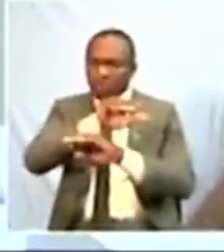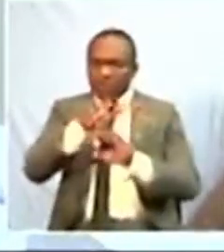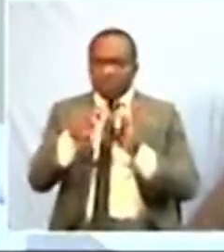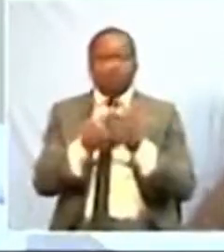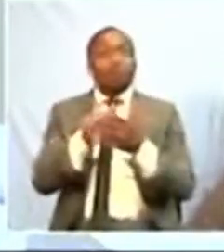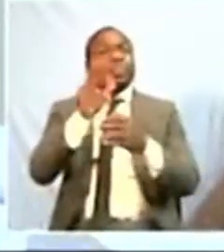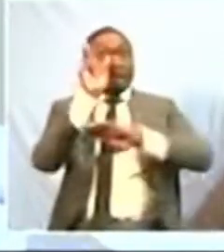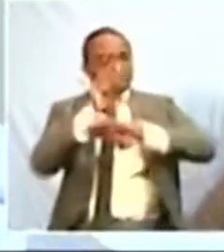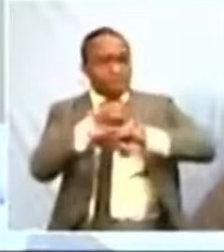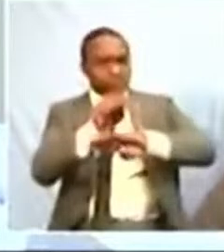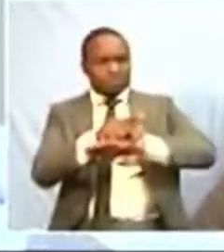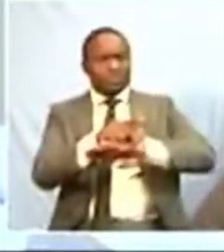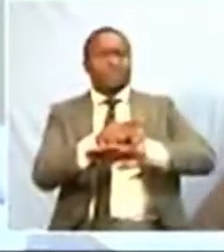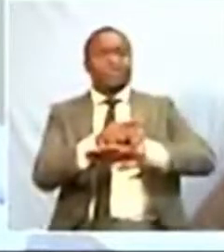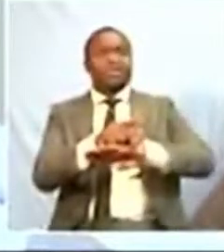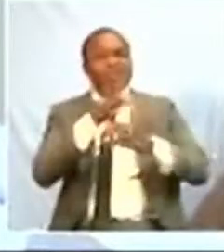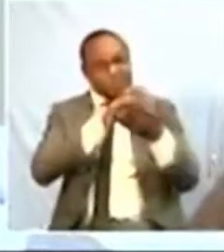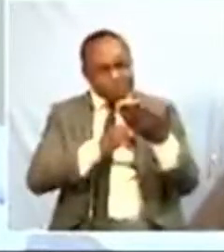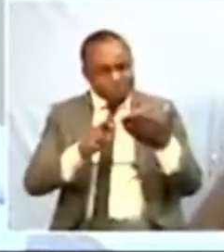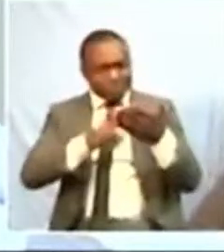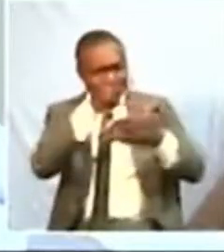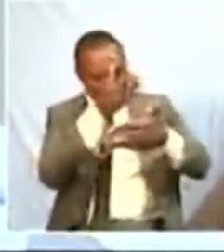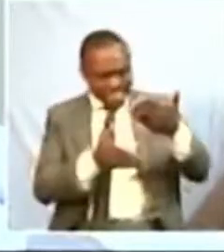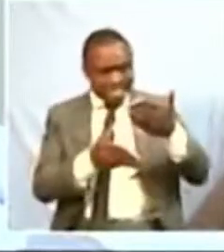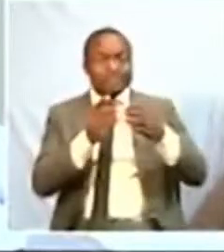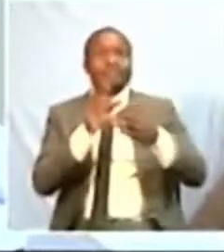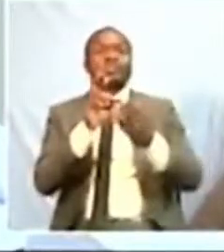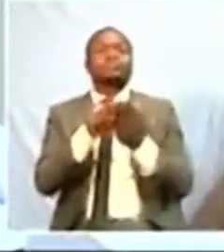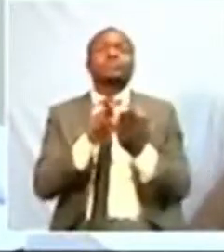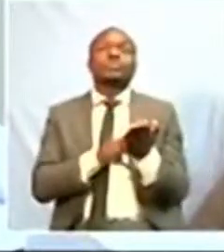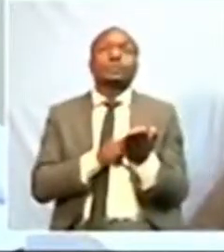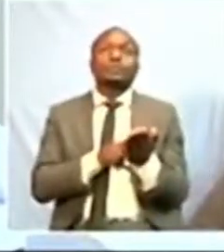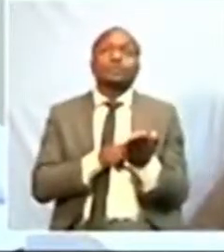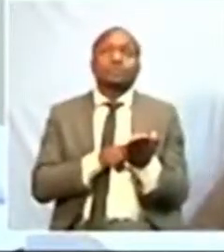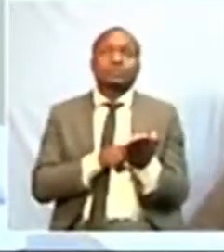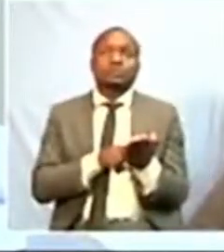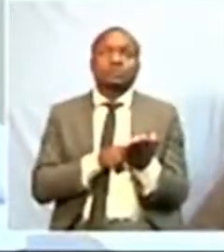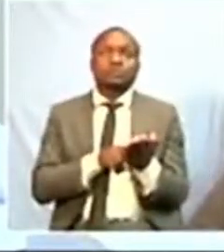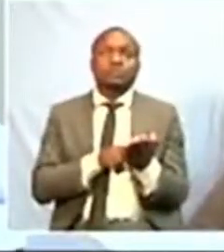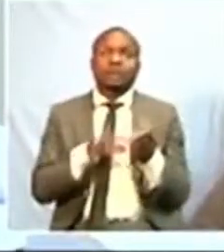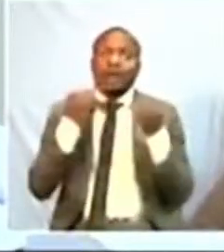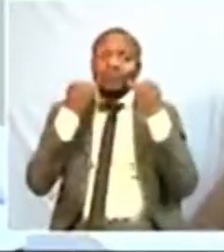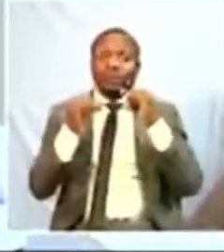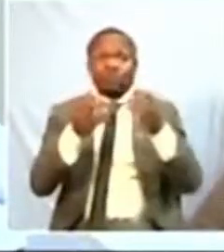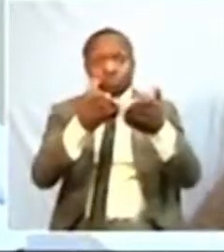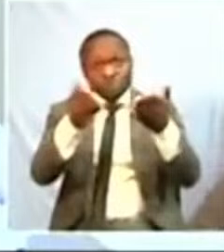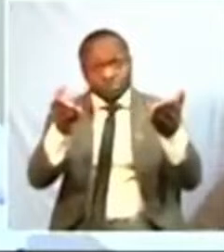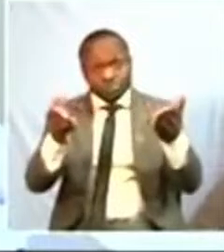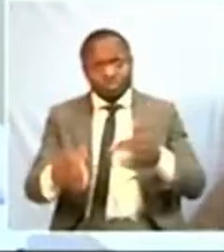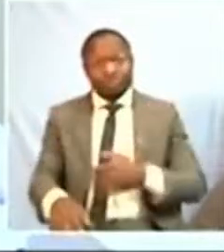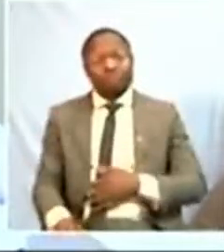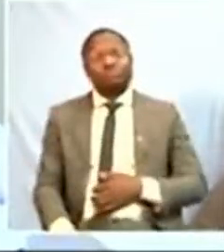the projects. We have read this report. I tell you.